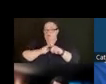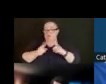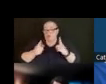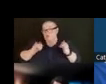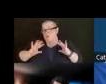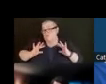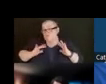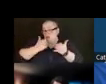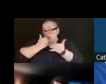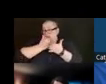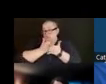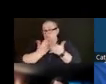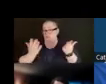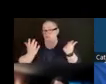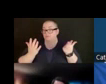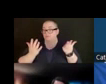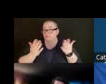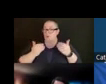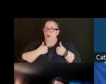very important.